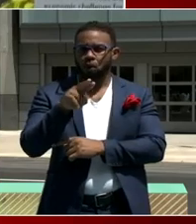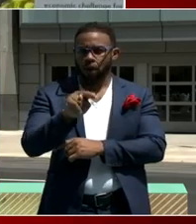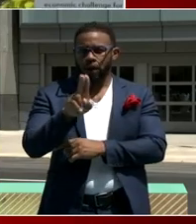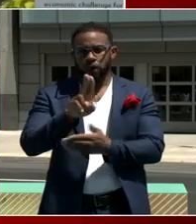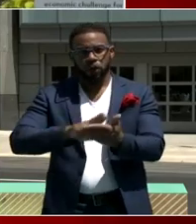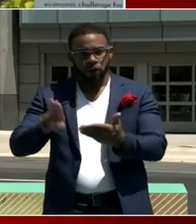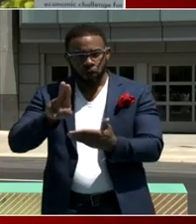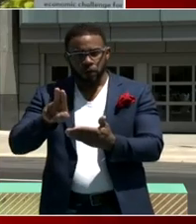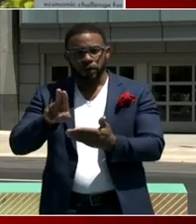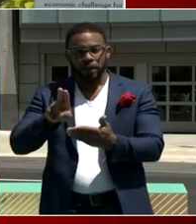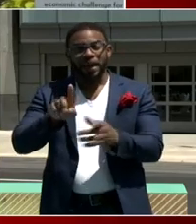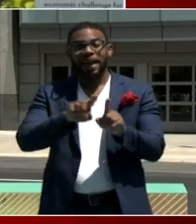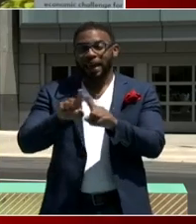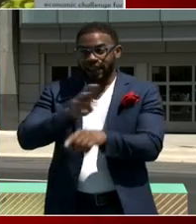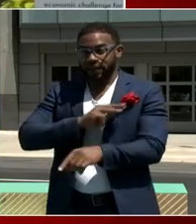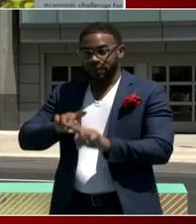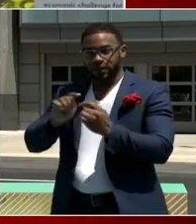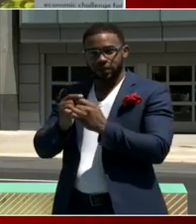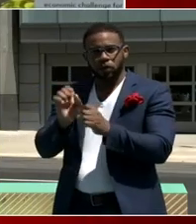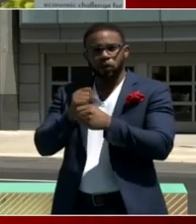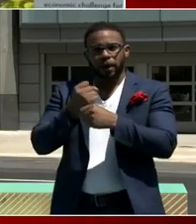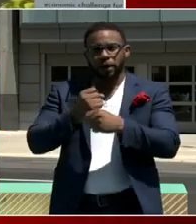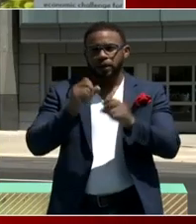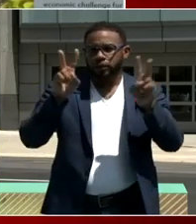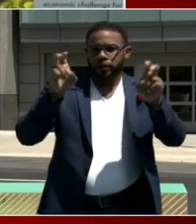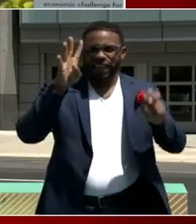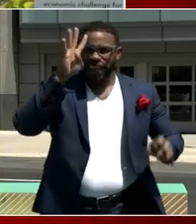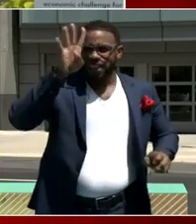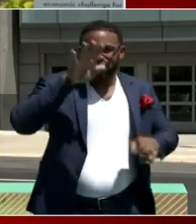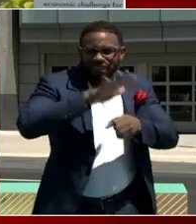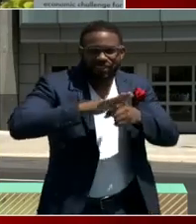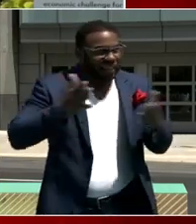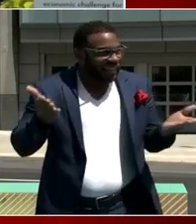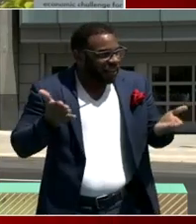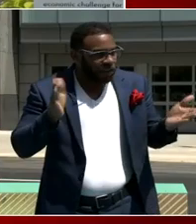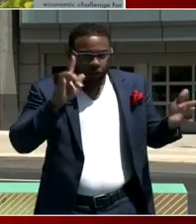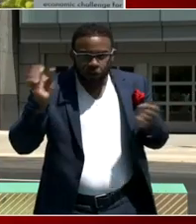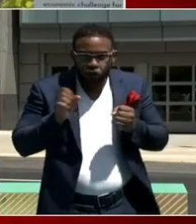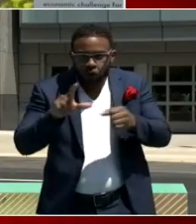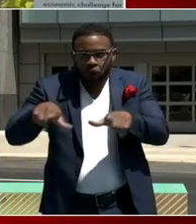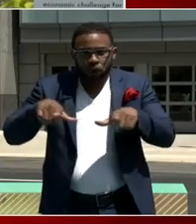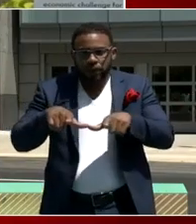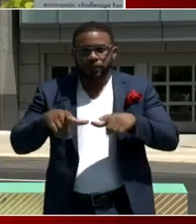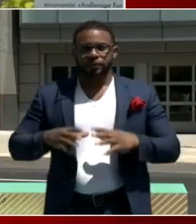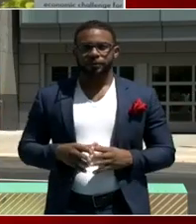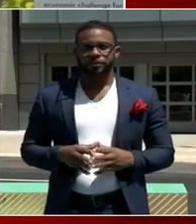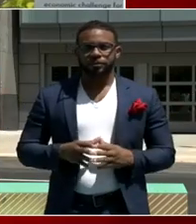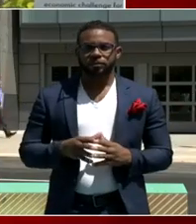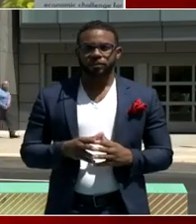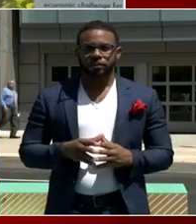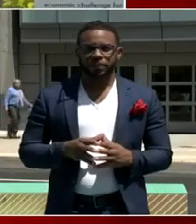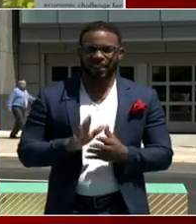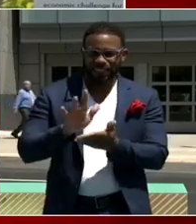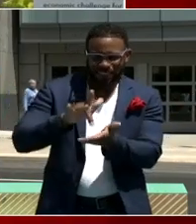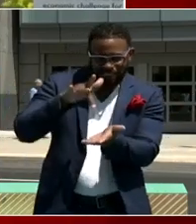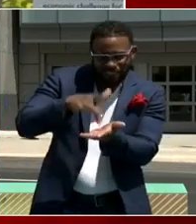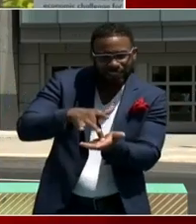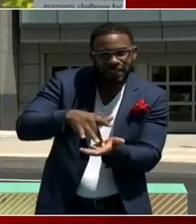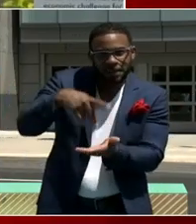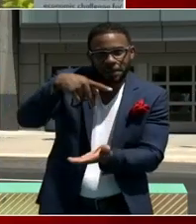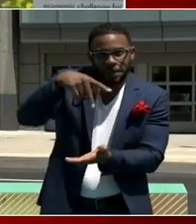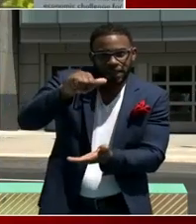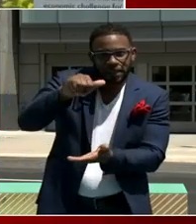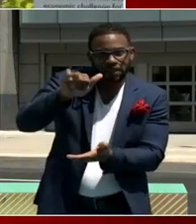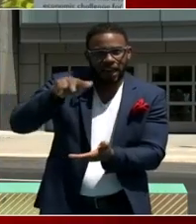team to create an innovation district here in this strategic location, centered on